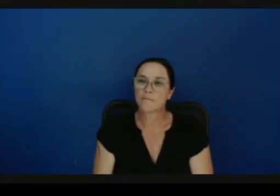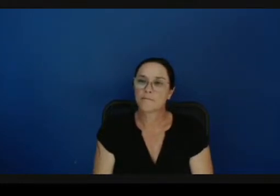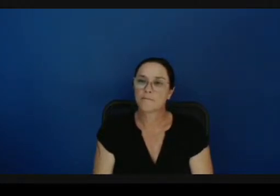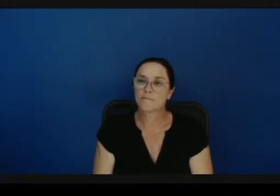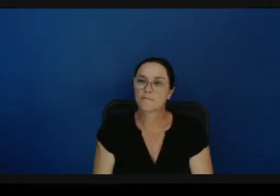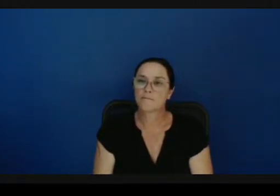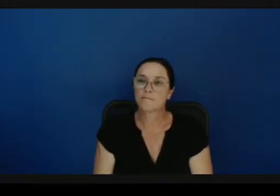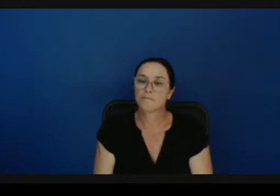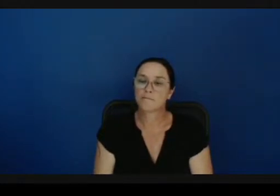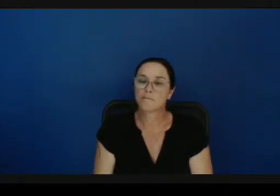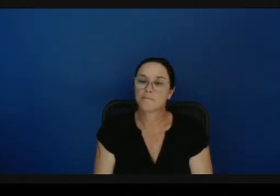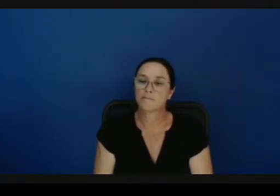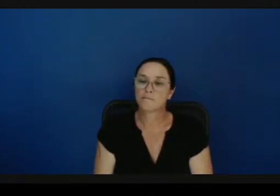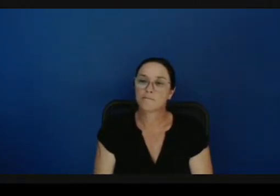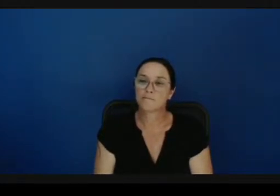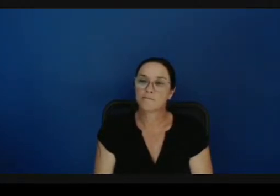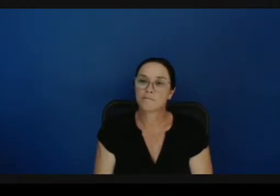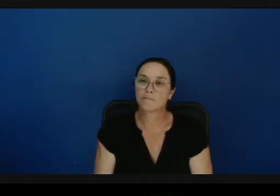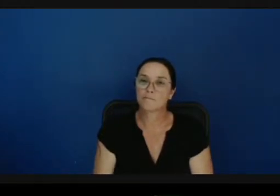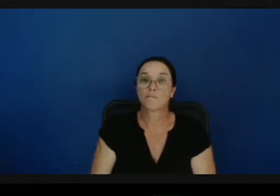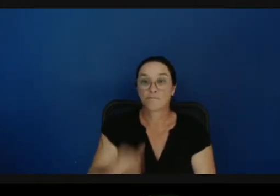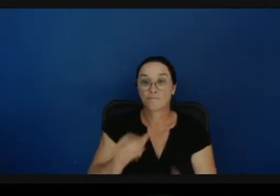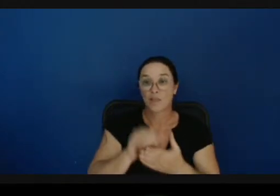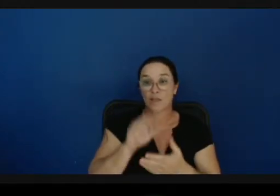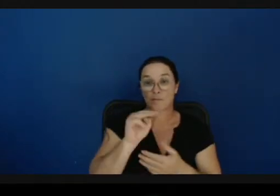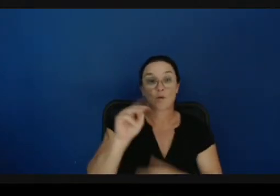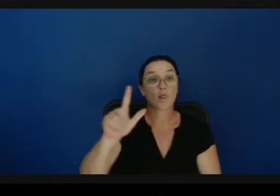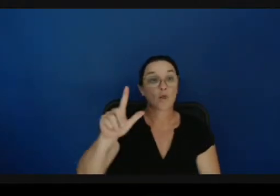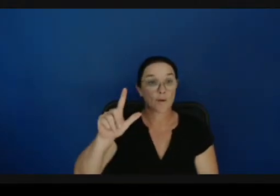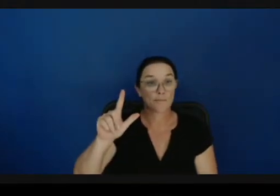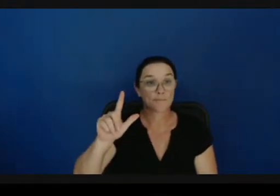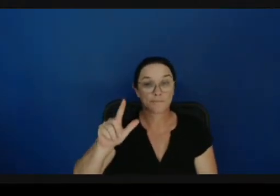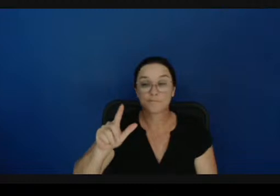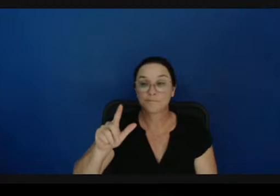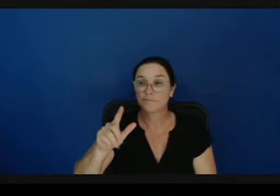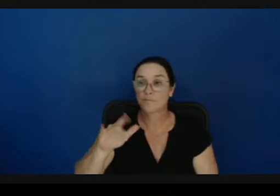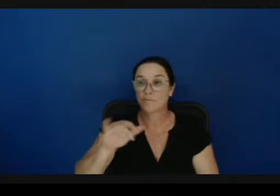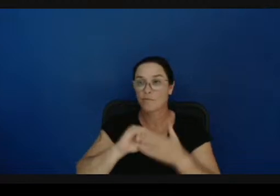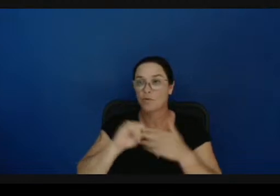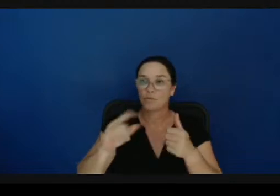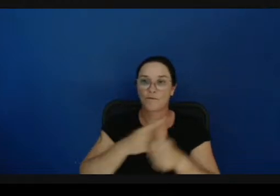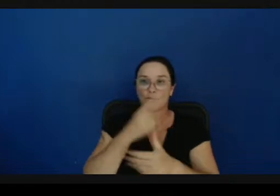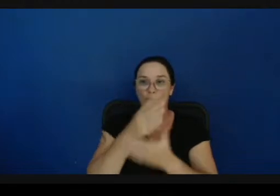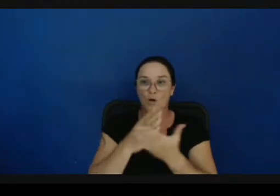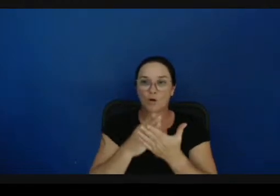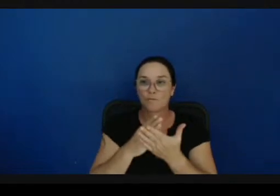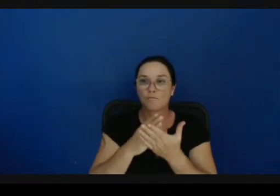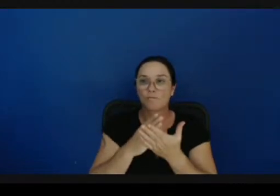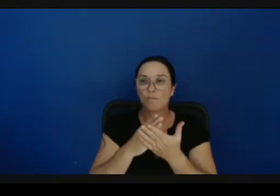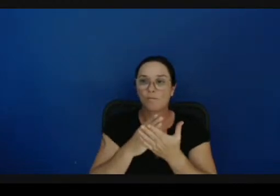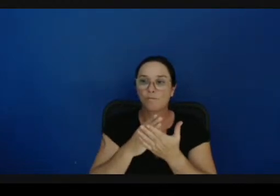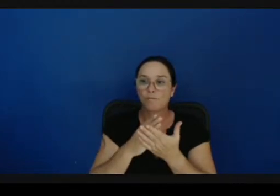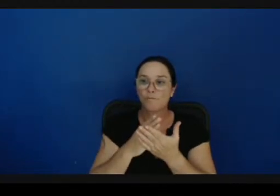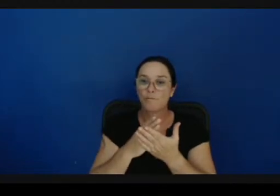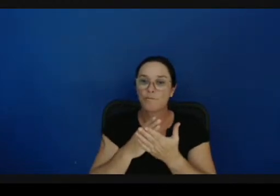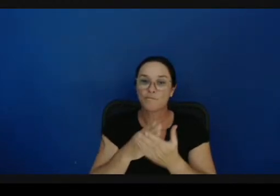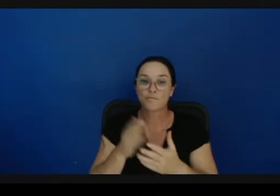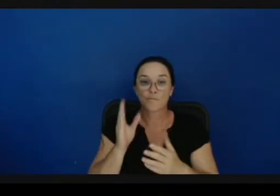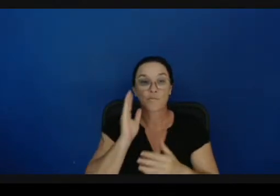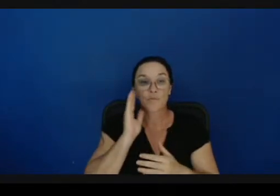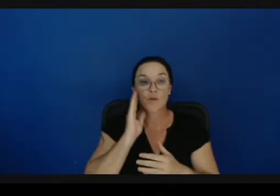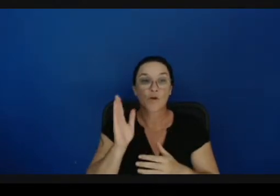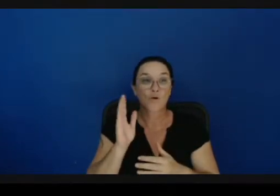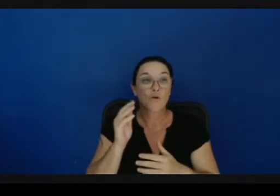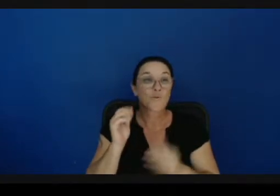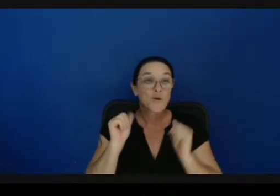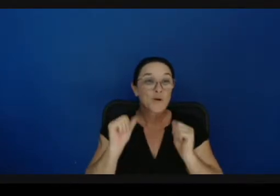So yeah, that's Mauna Loa, that first phase of it. And we could go on and talk longer, but I think